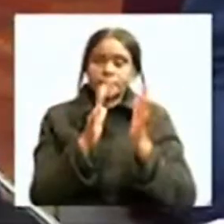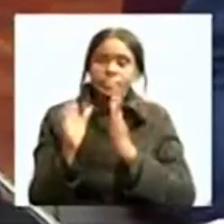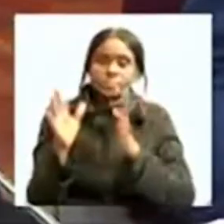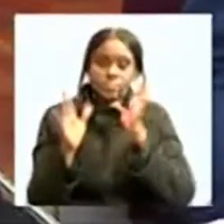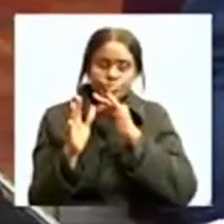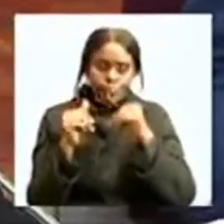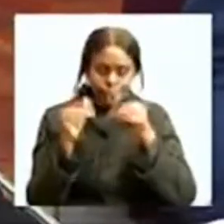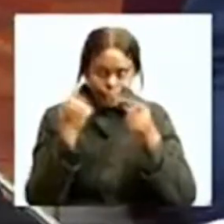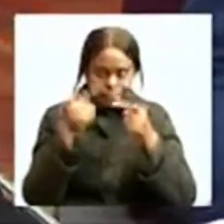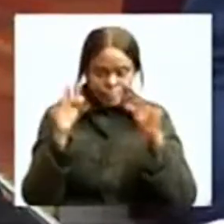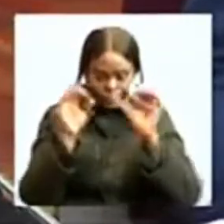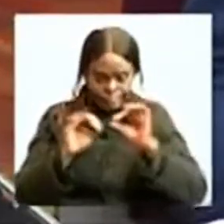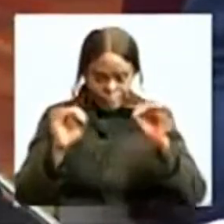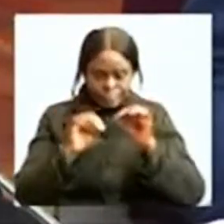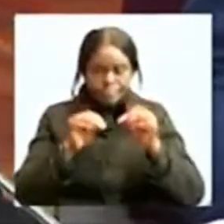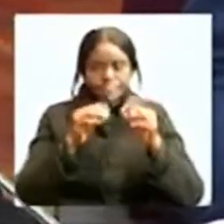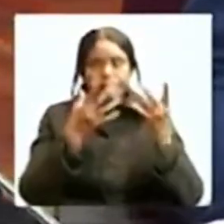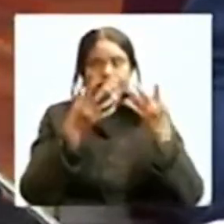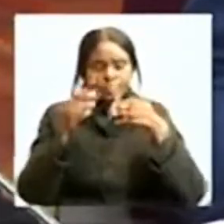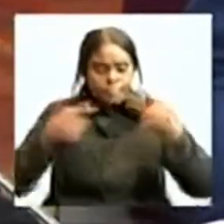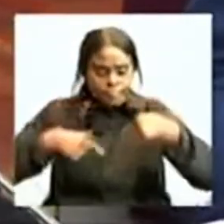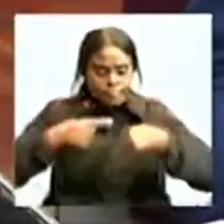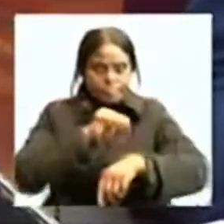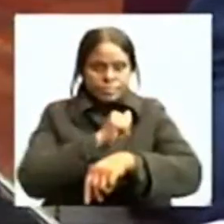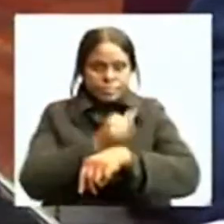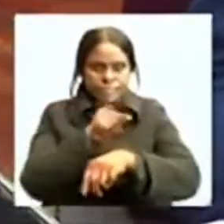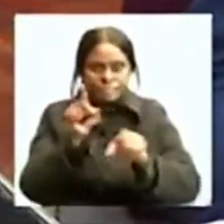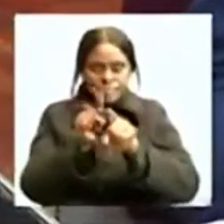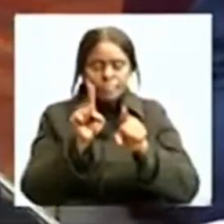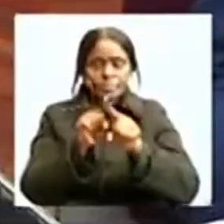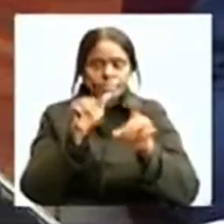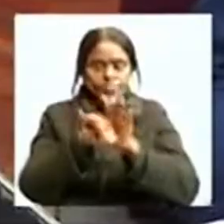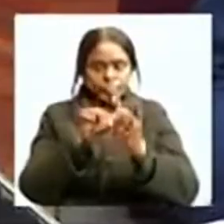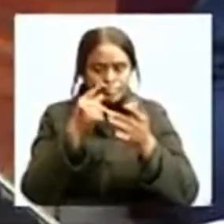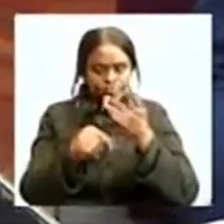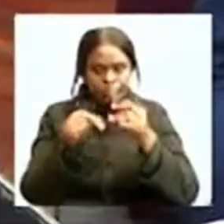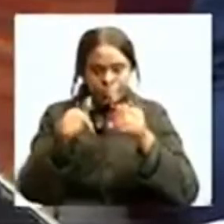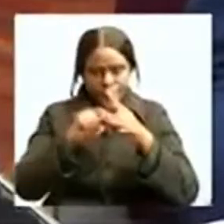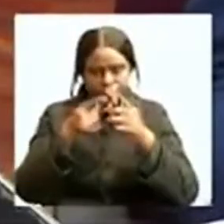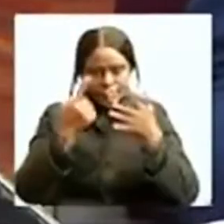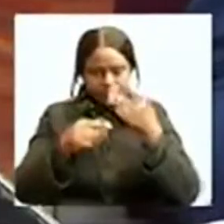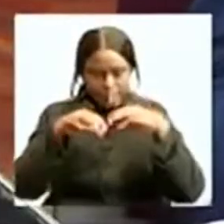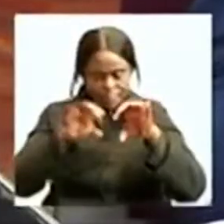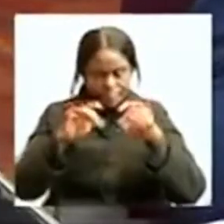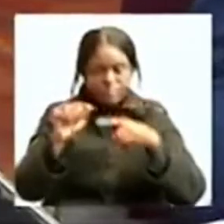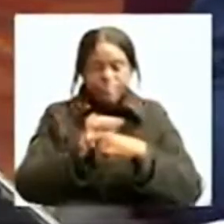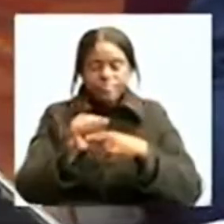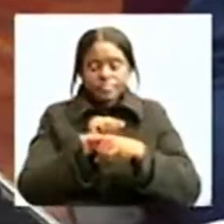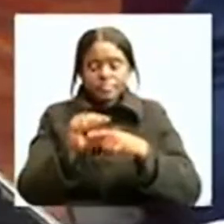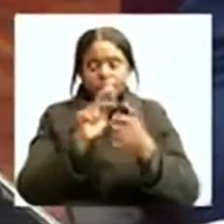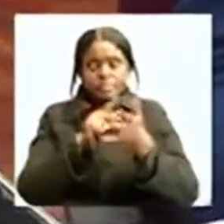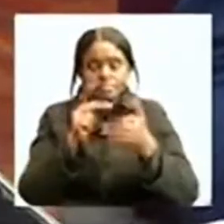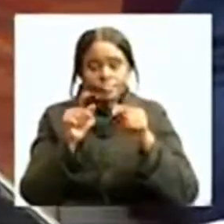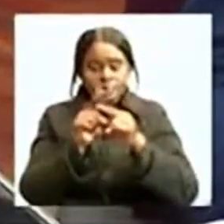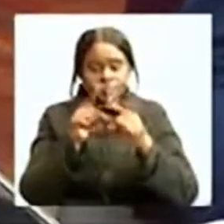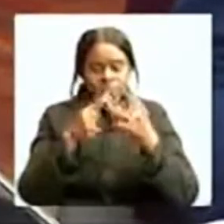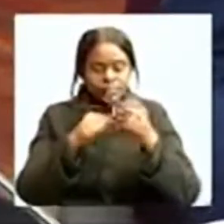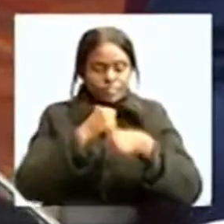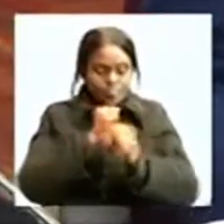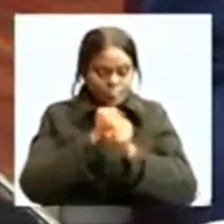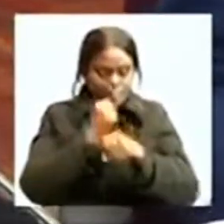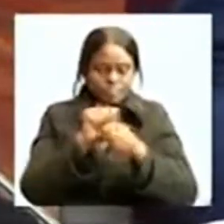measures for non-compliant local authorities and initiated a continuous training program to